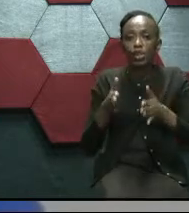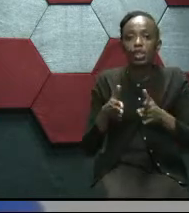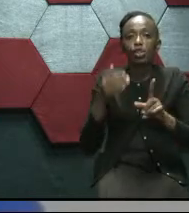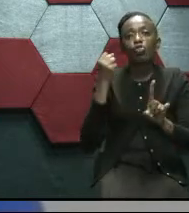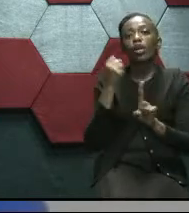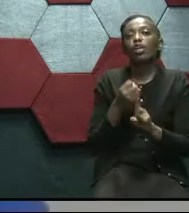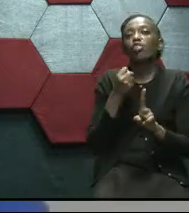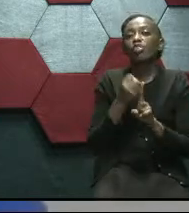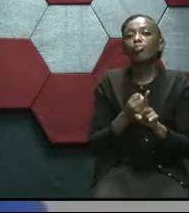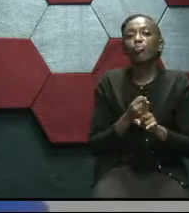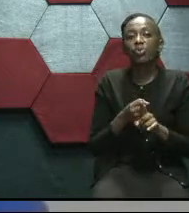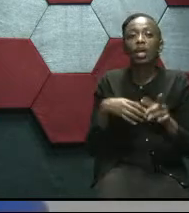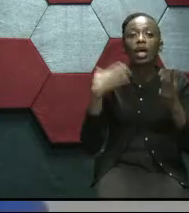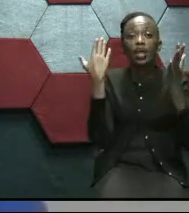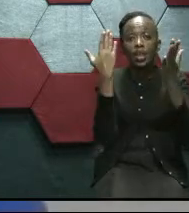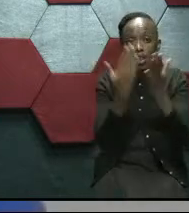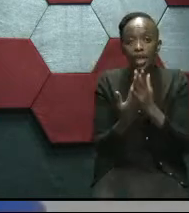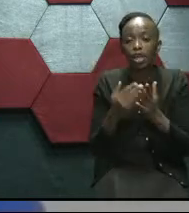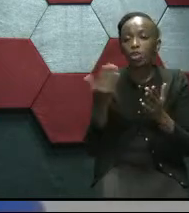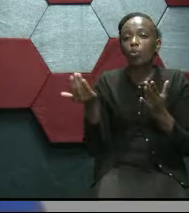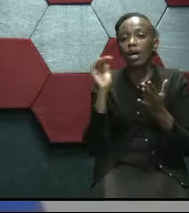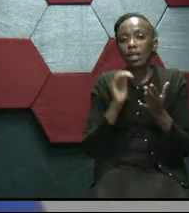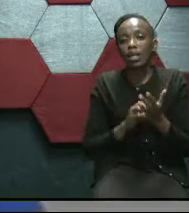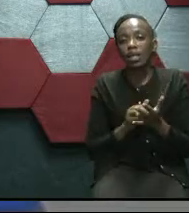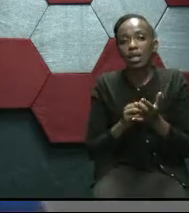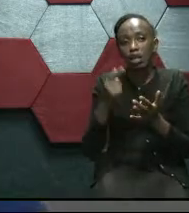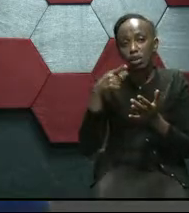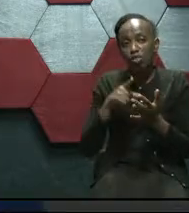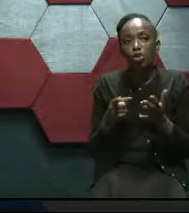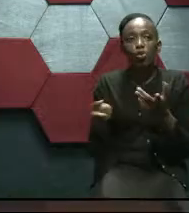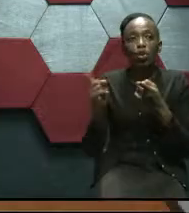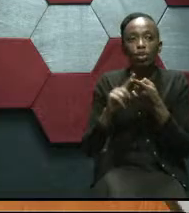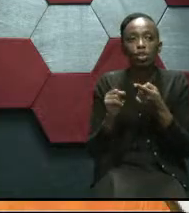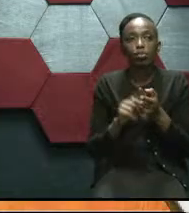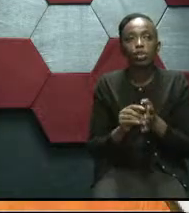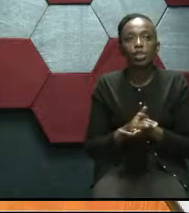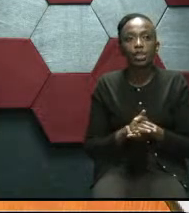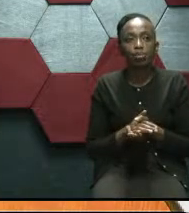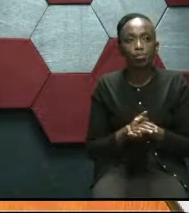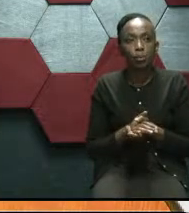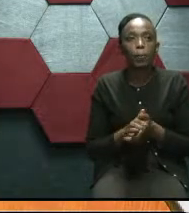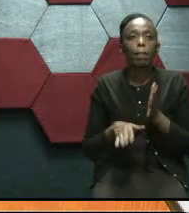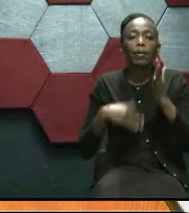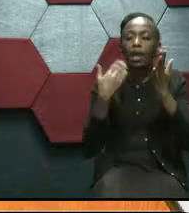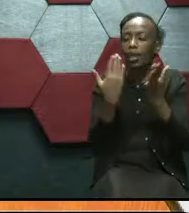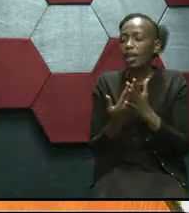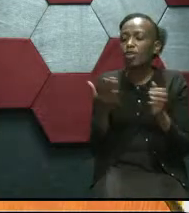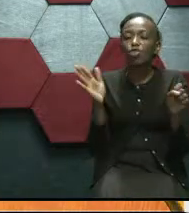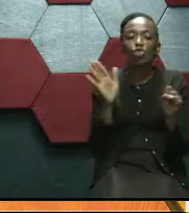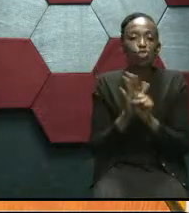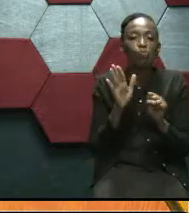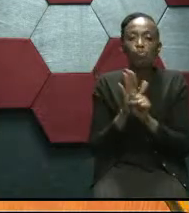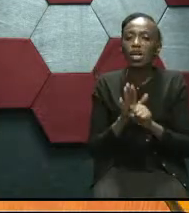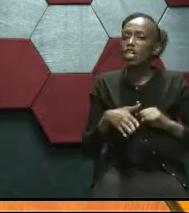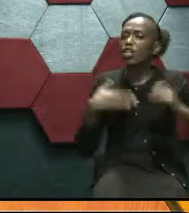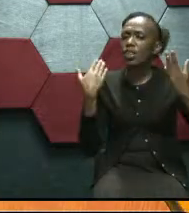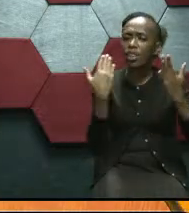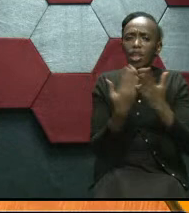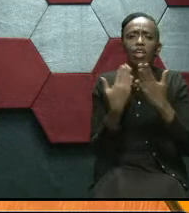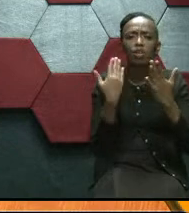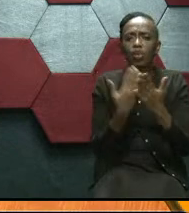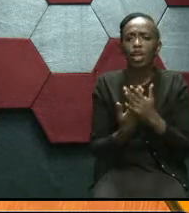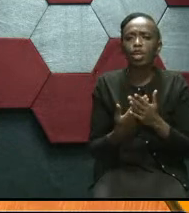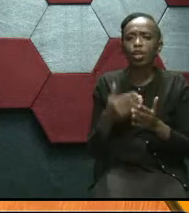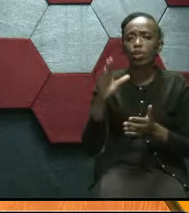endeavor. Thank you once again for your contributions. Thank you so much. Thank you so much,